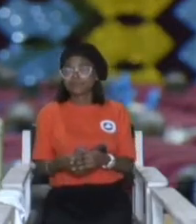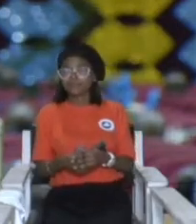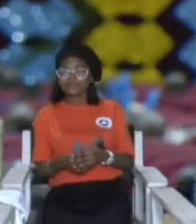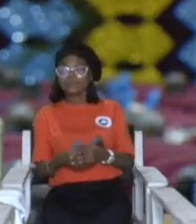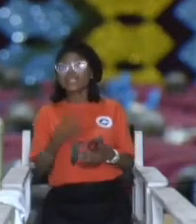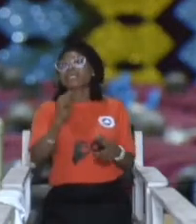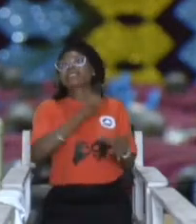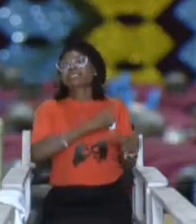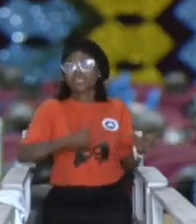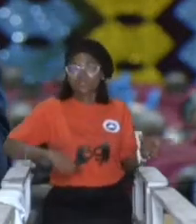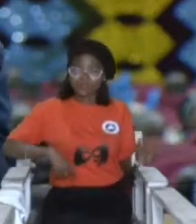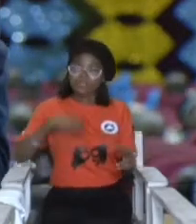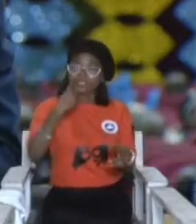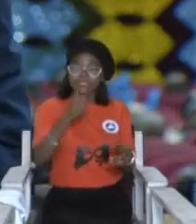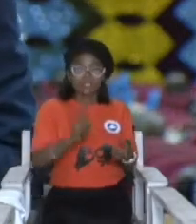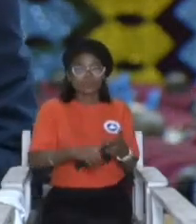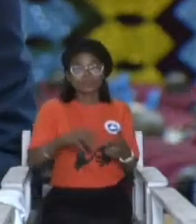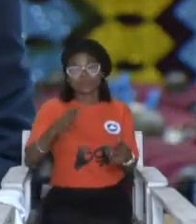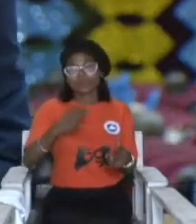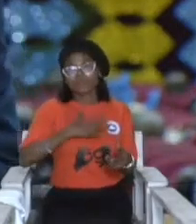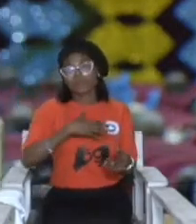the Lord said unto my Lord,